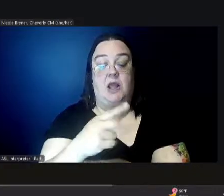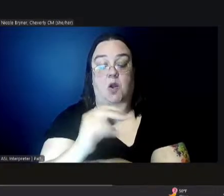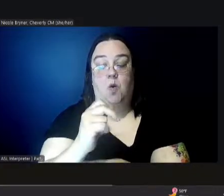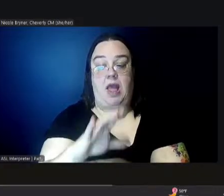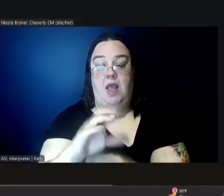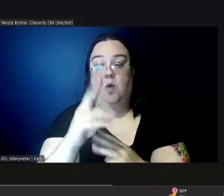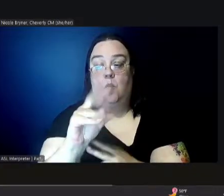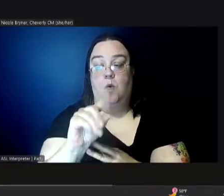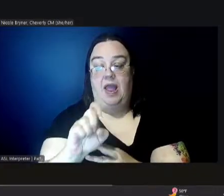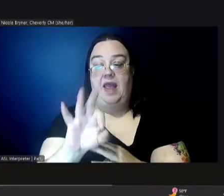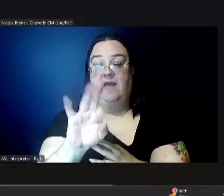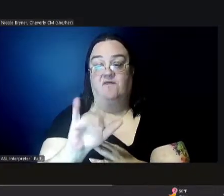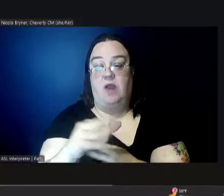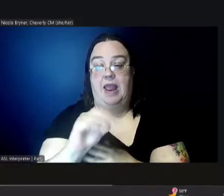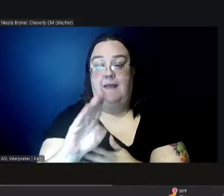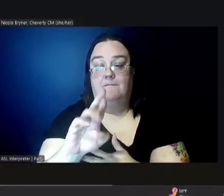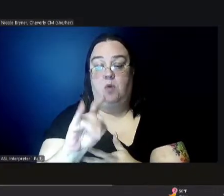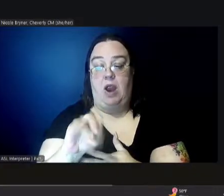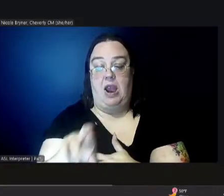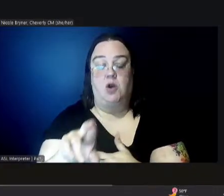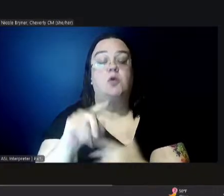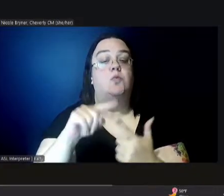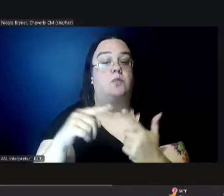and Briner, to hold a closed session.